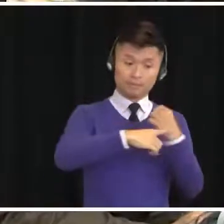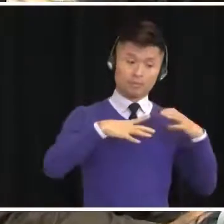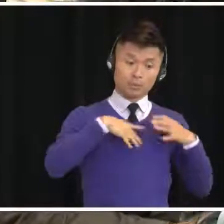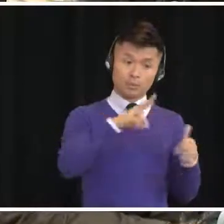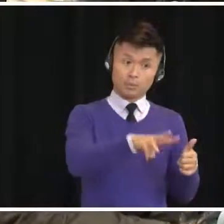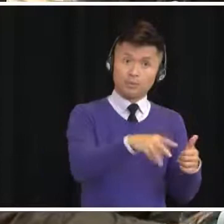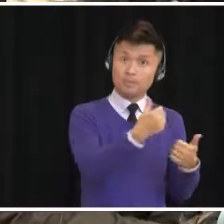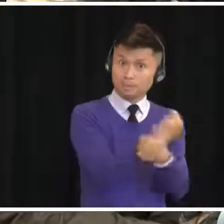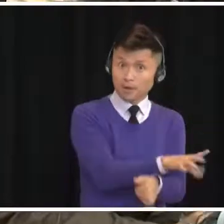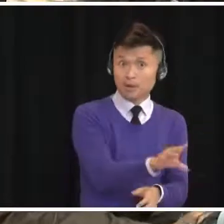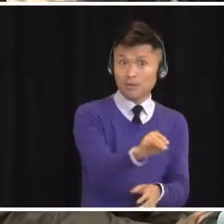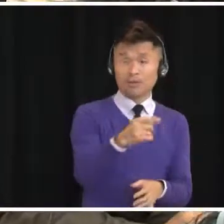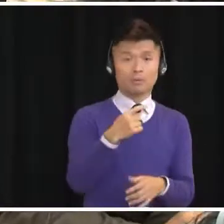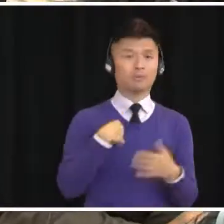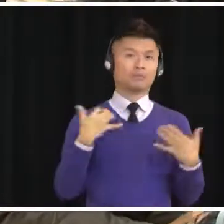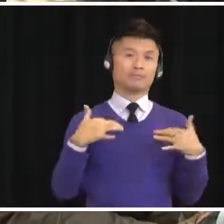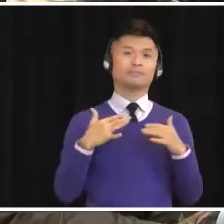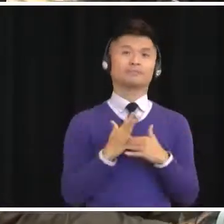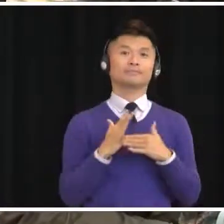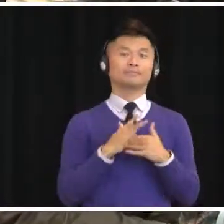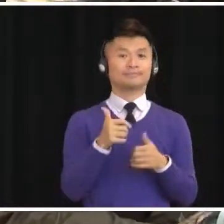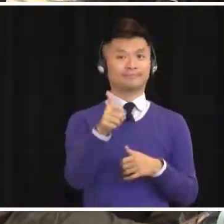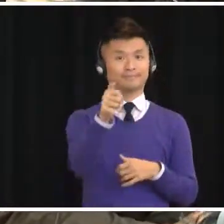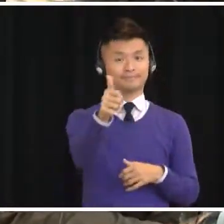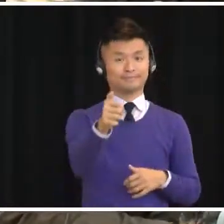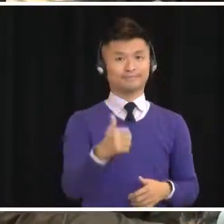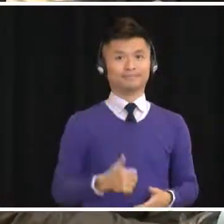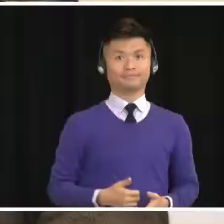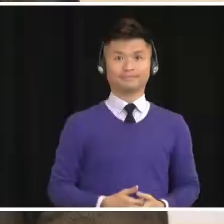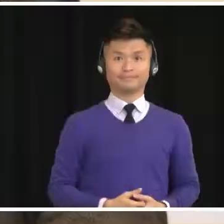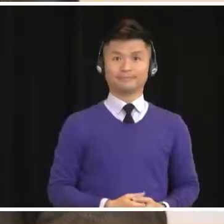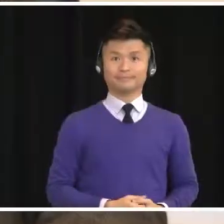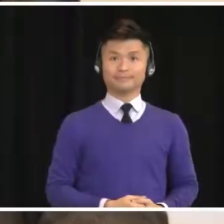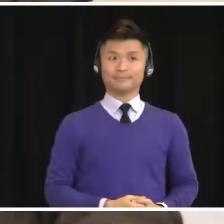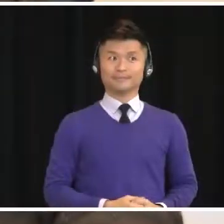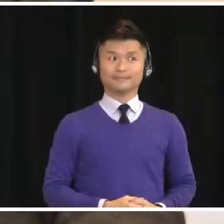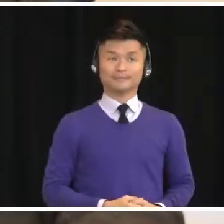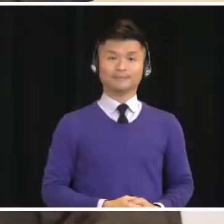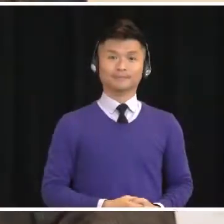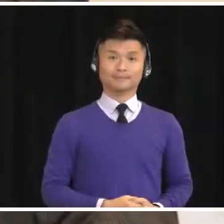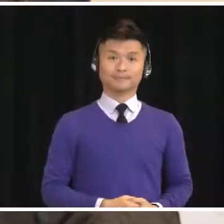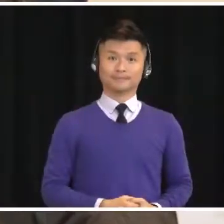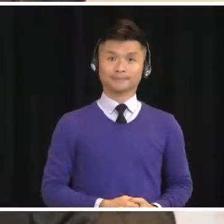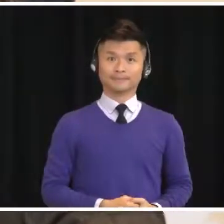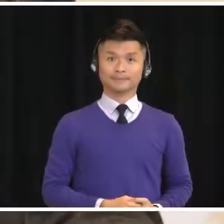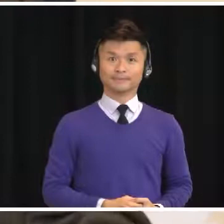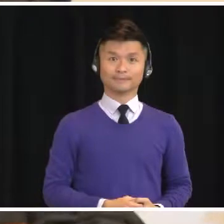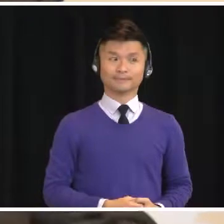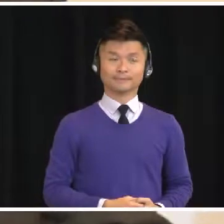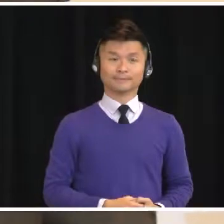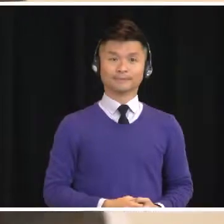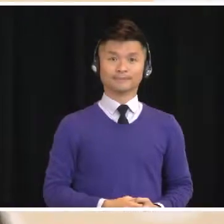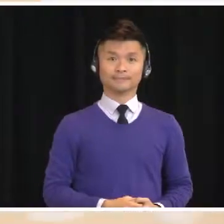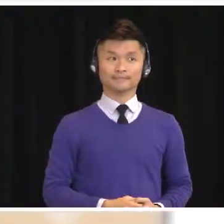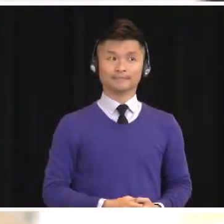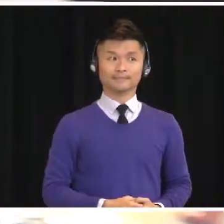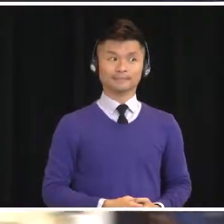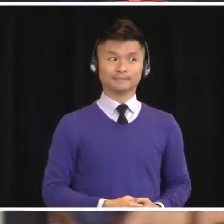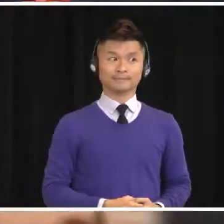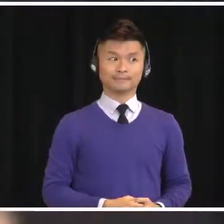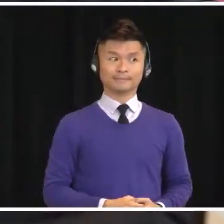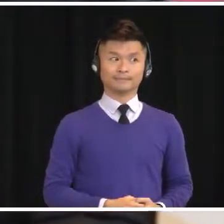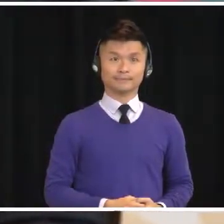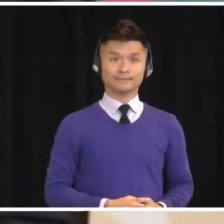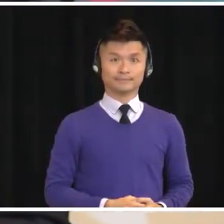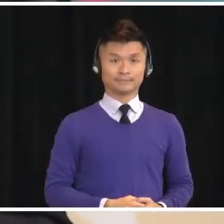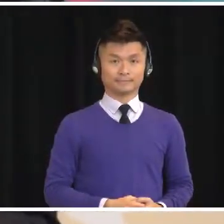Thank you. Just a short one. Yeah? Okay, go ahead. Yes, I just